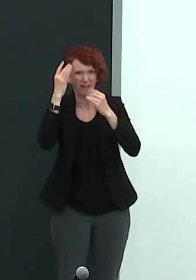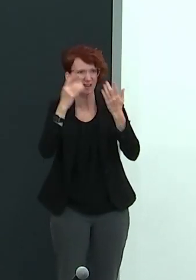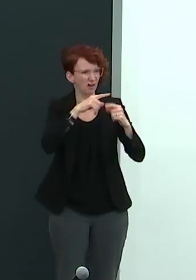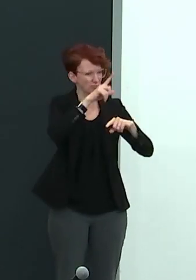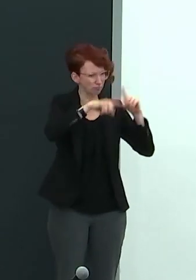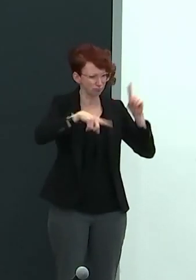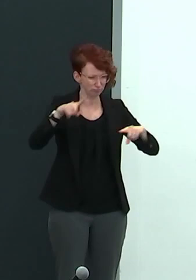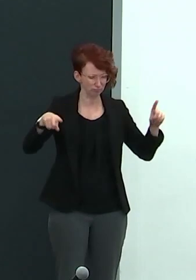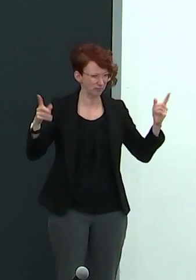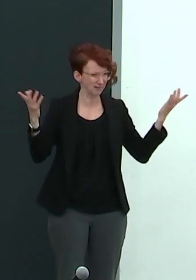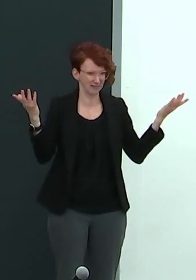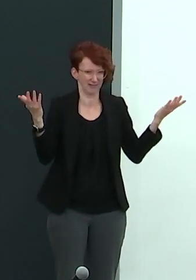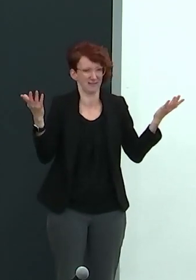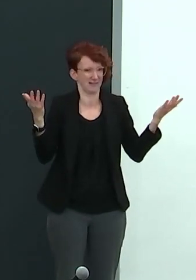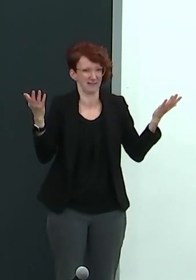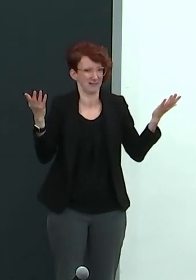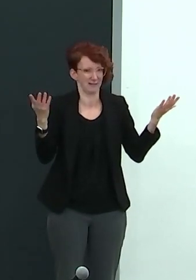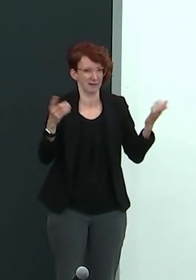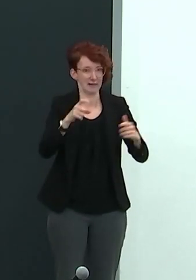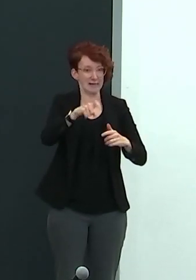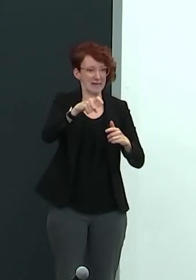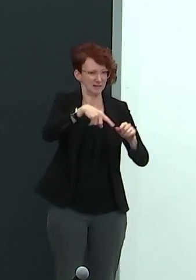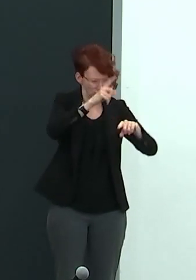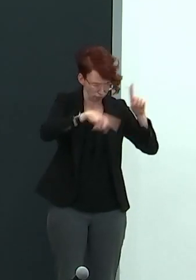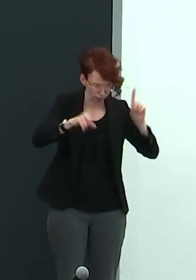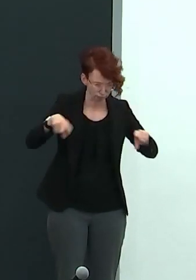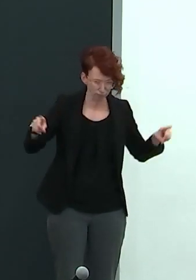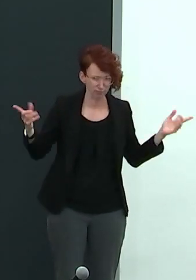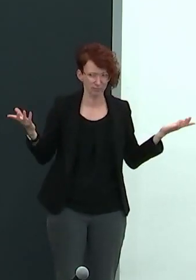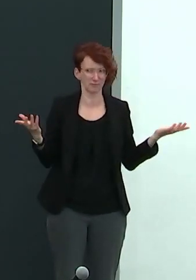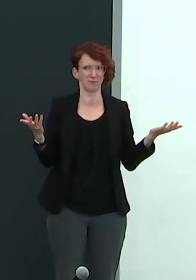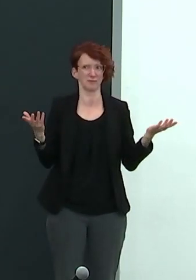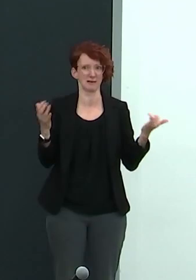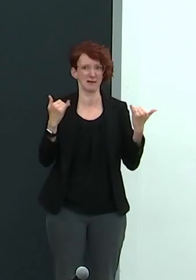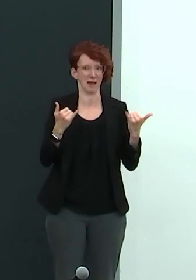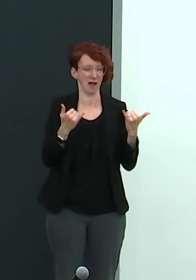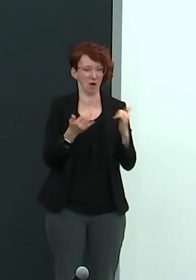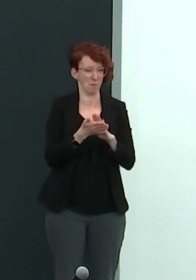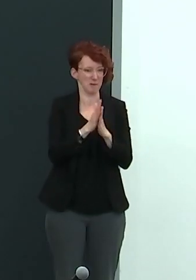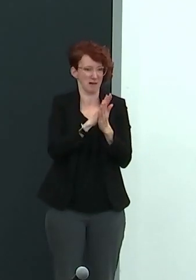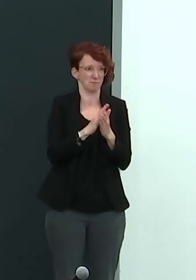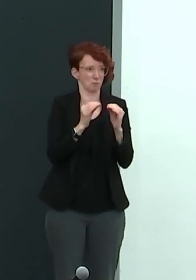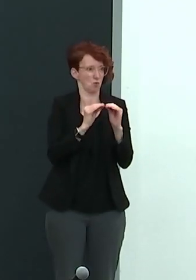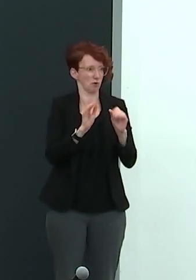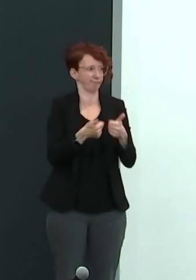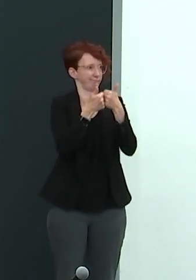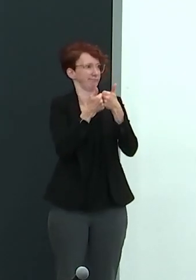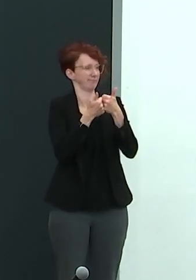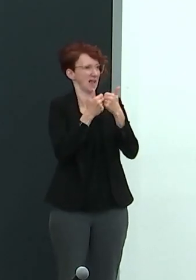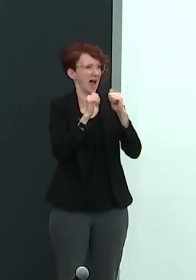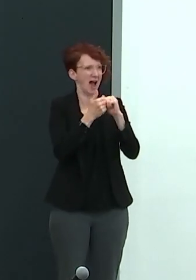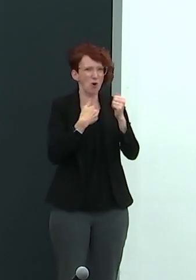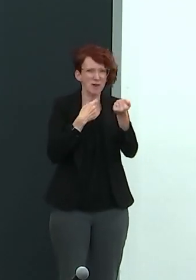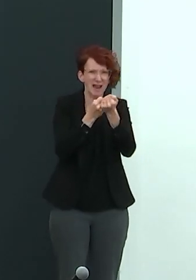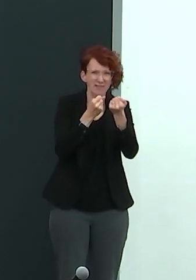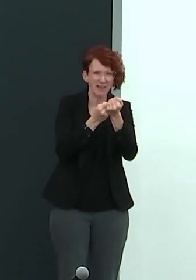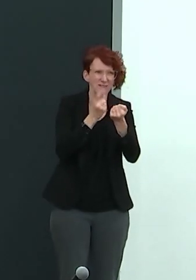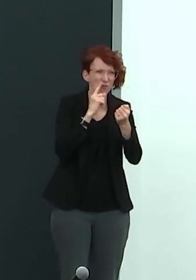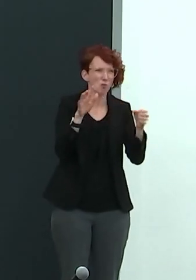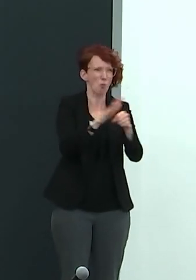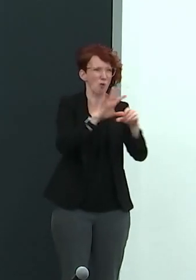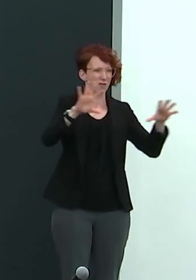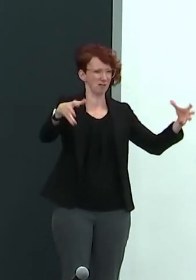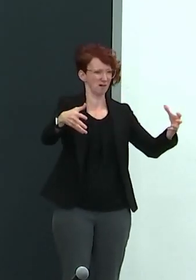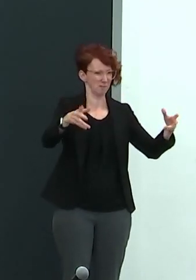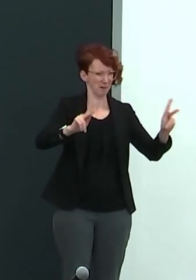so drastically different, the needs are so different, that it becomes difficult to advocate for the entire population in the